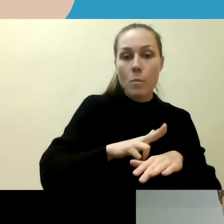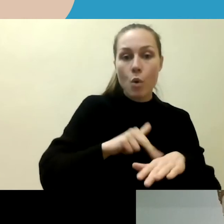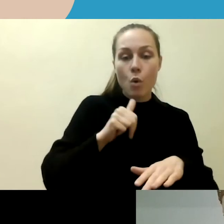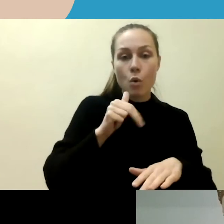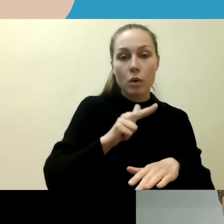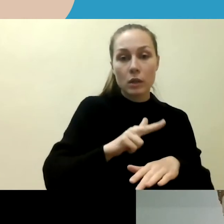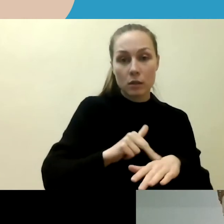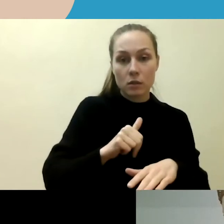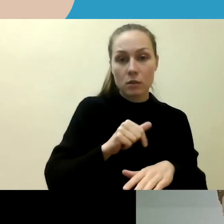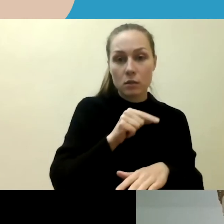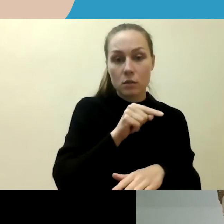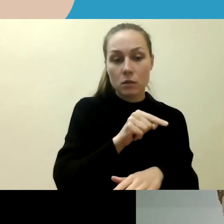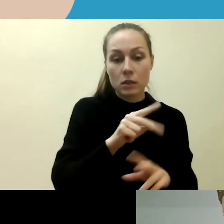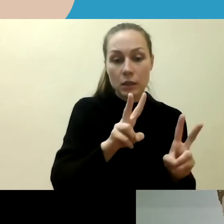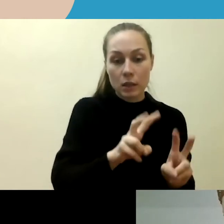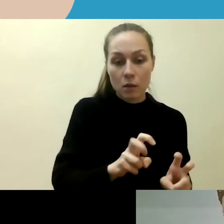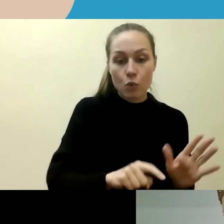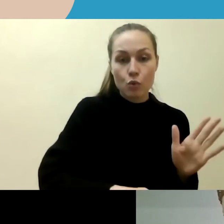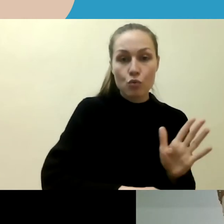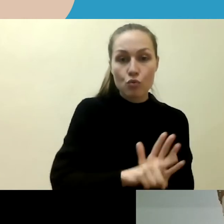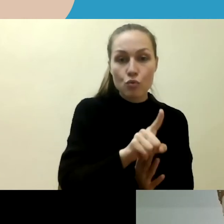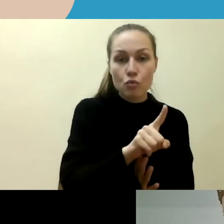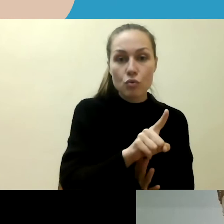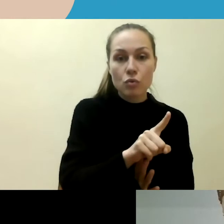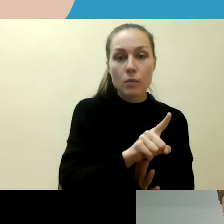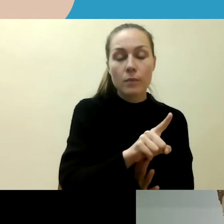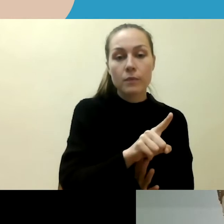Speaking of crimes of violence,